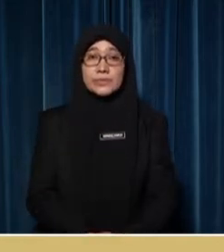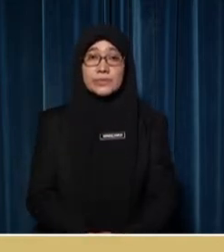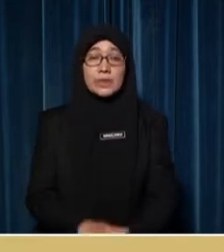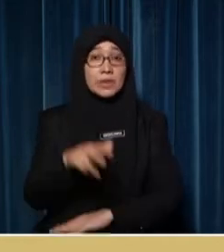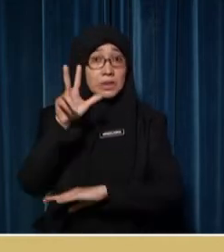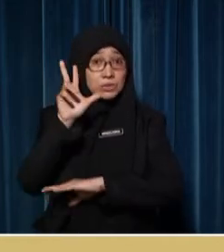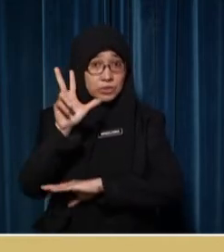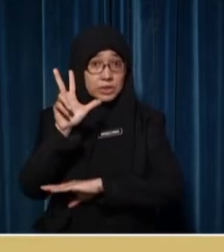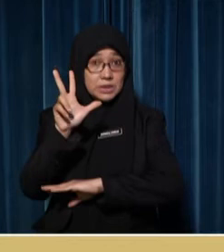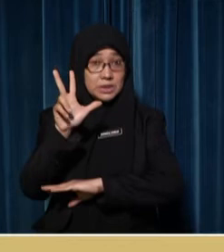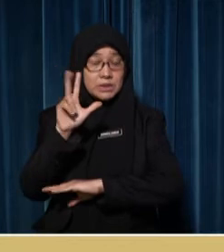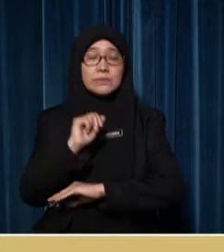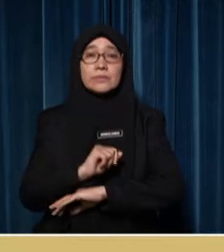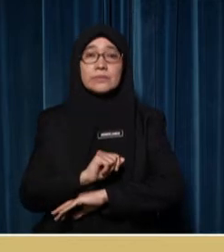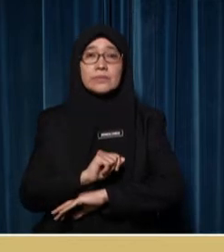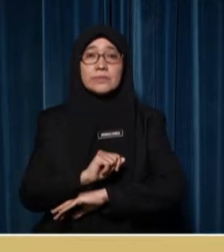3.